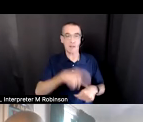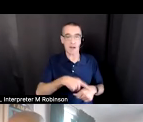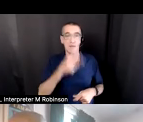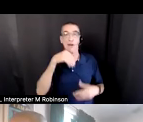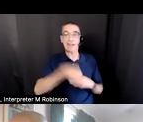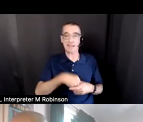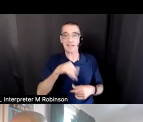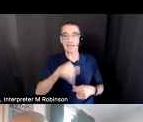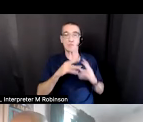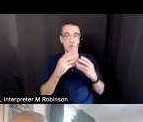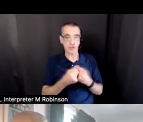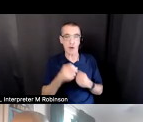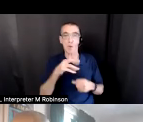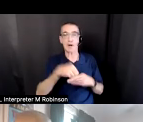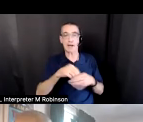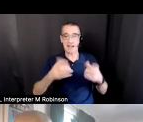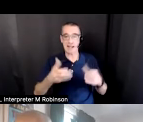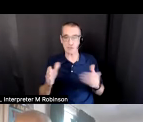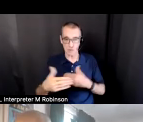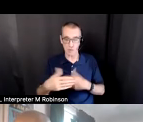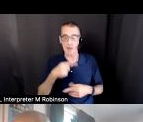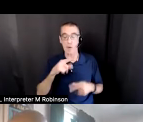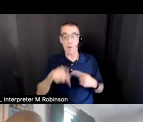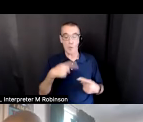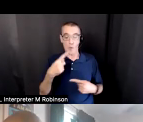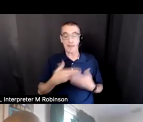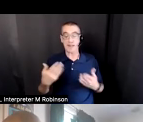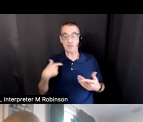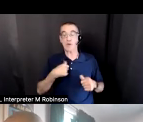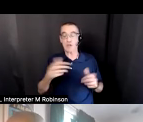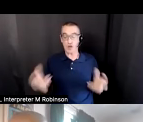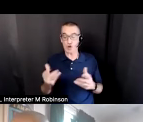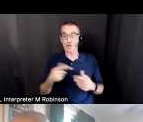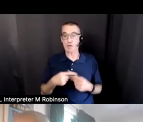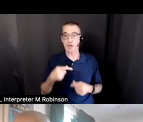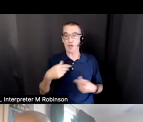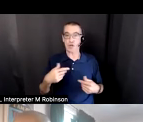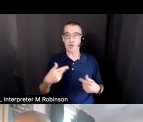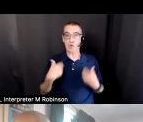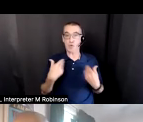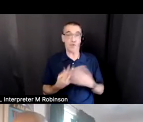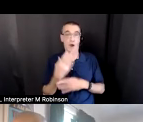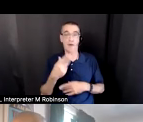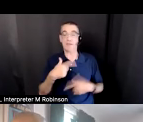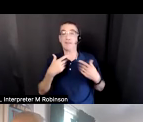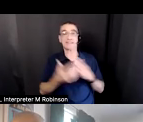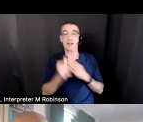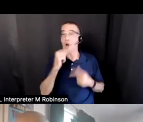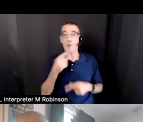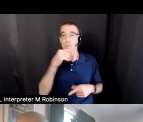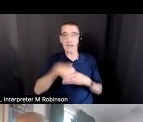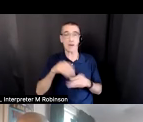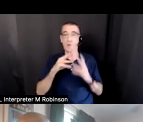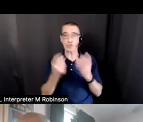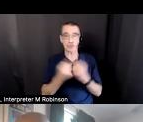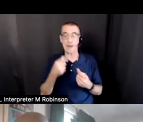these workshops or in a classroom. And so one of the things that we encourage at Youth Thrive is that life skills does not always need to be in a workshop.